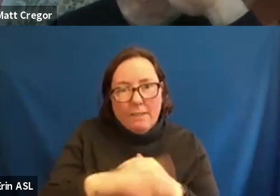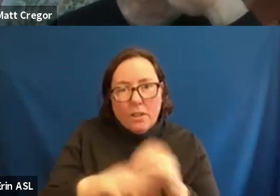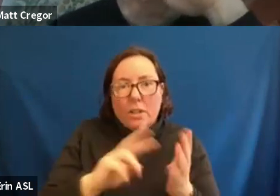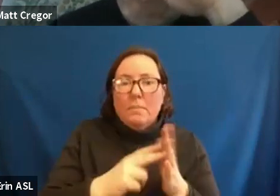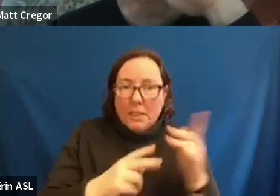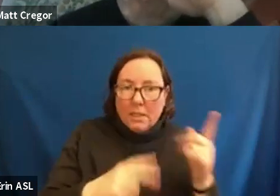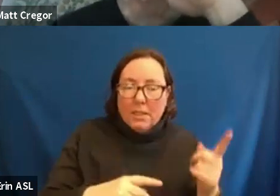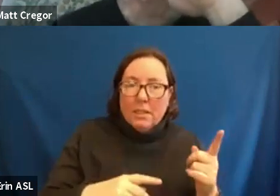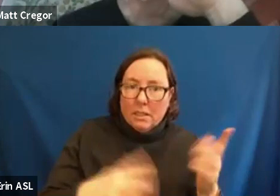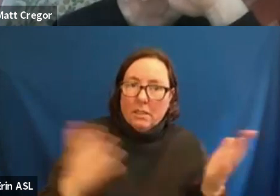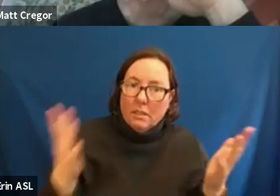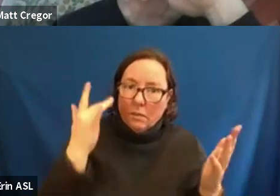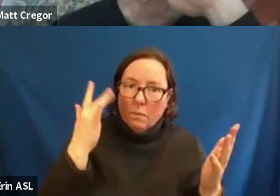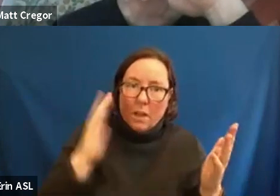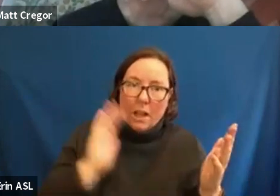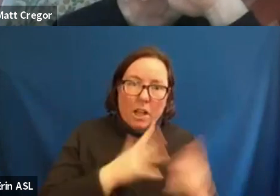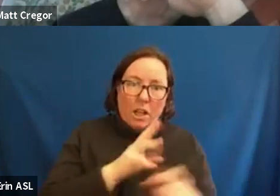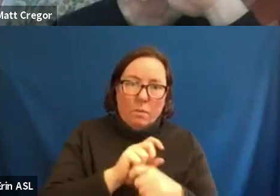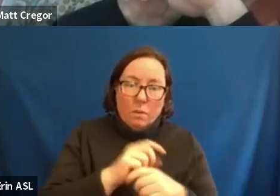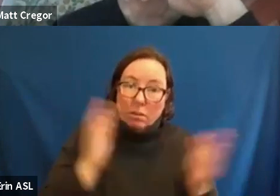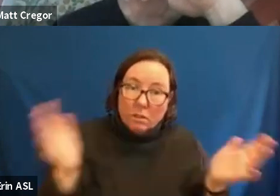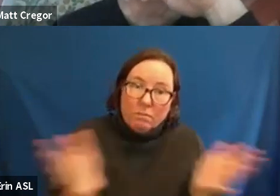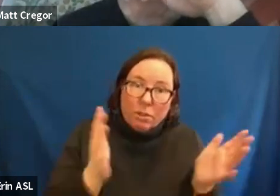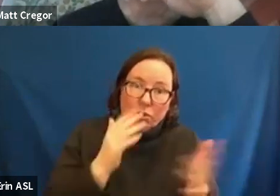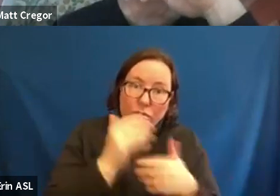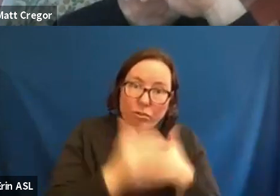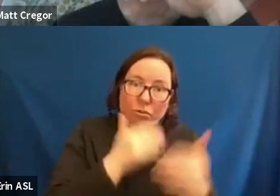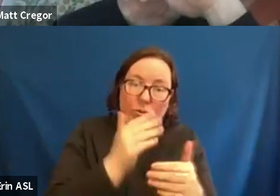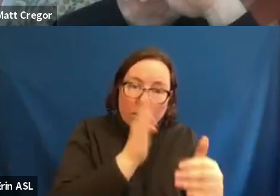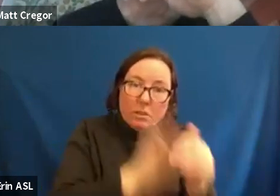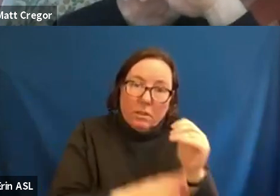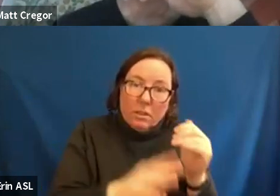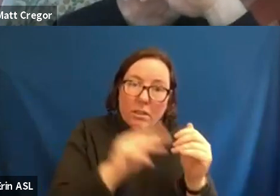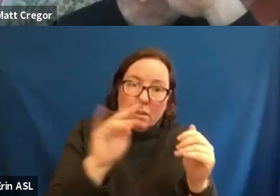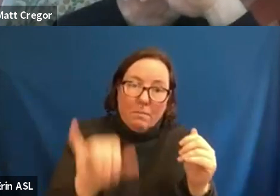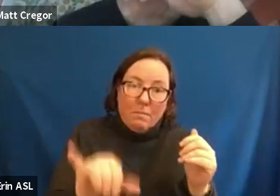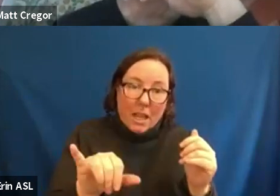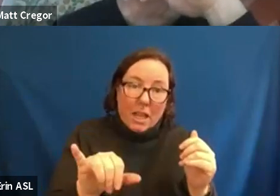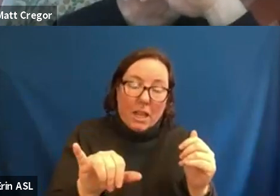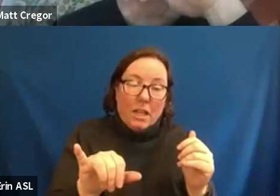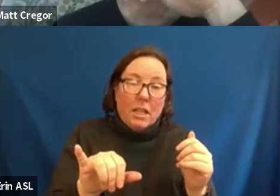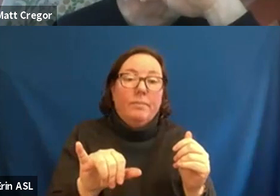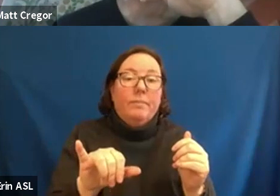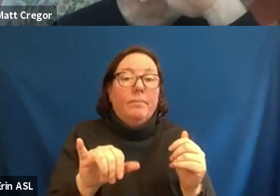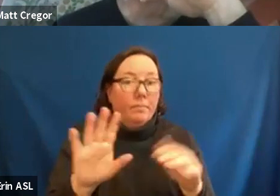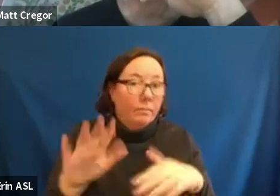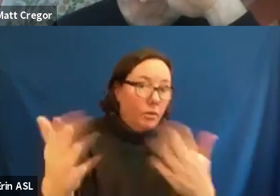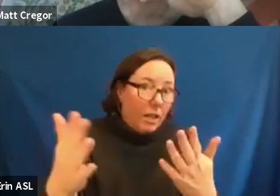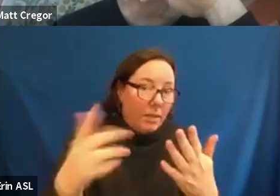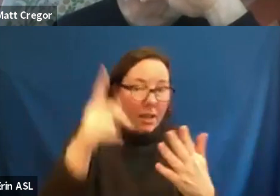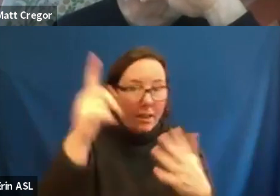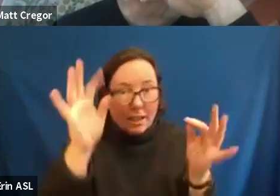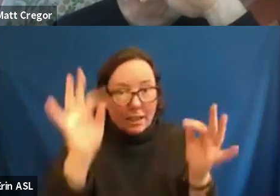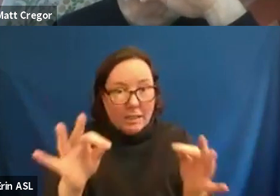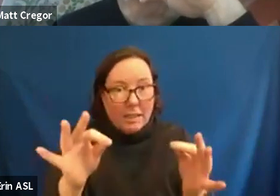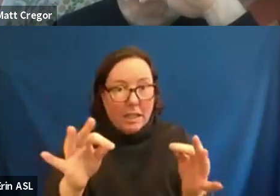the body's work is being pushed towards May of this year in terms of a recommendation. So just